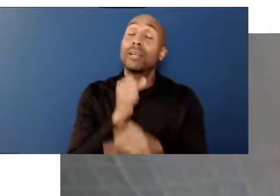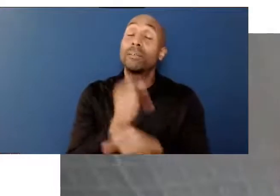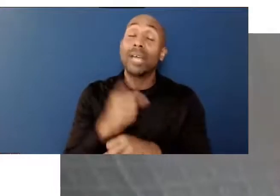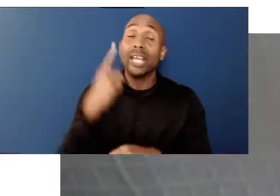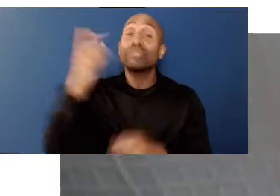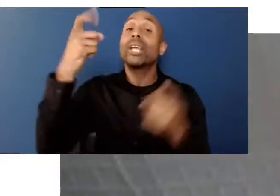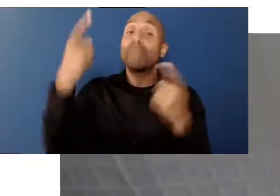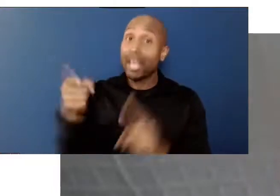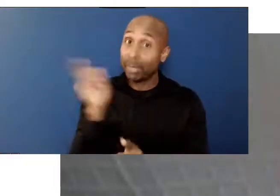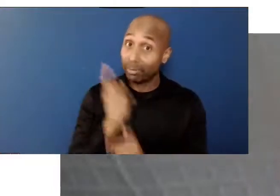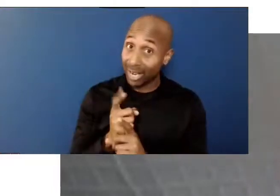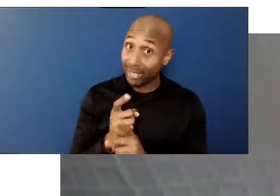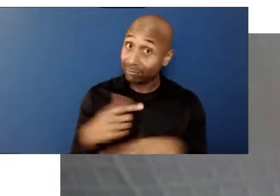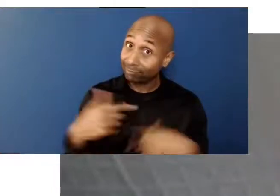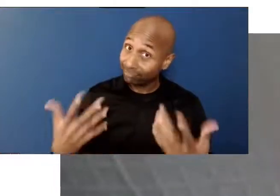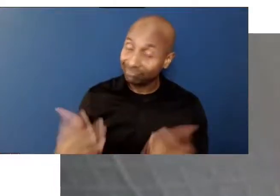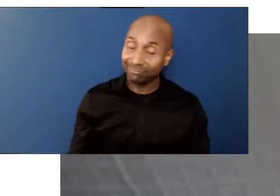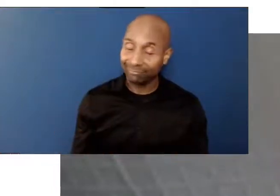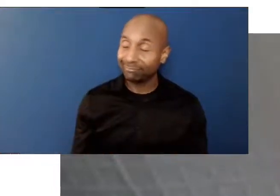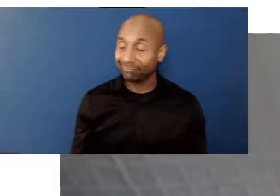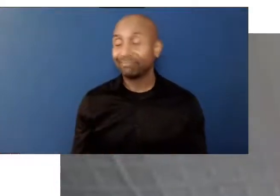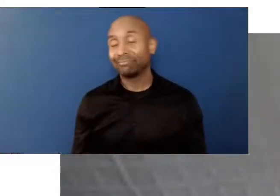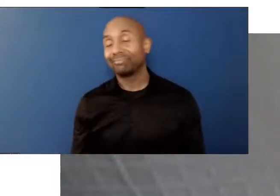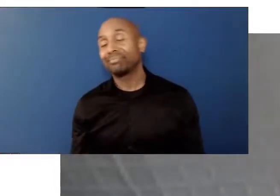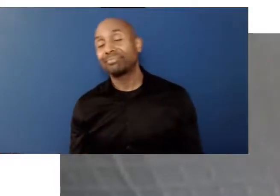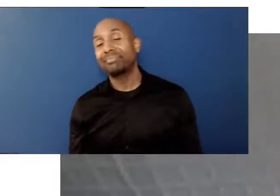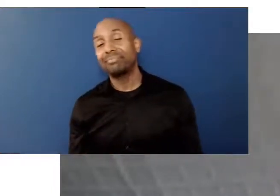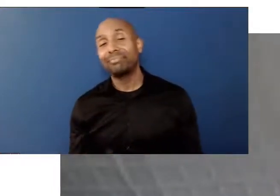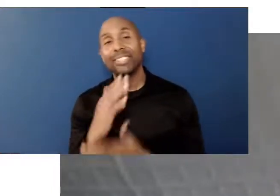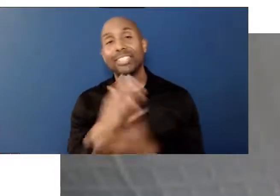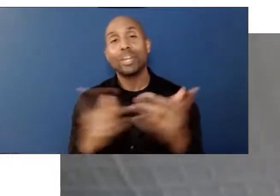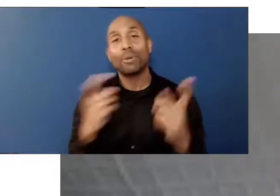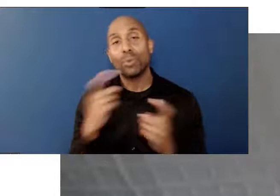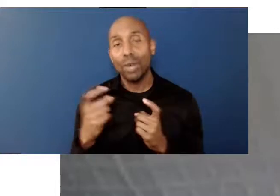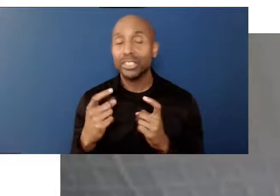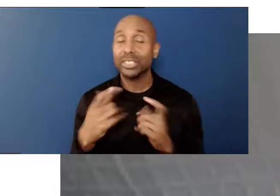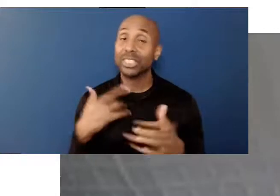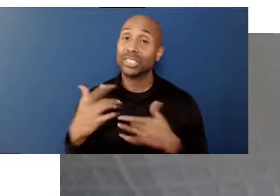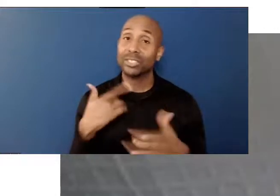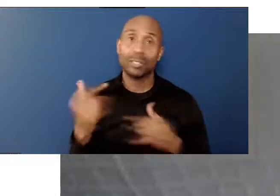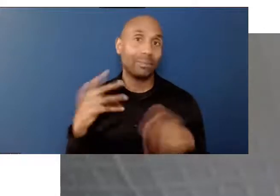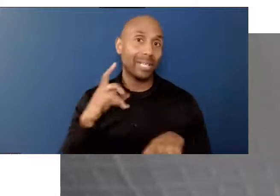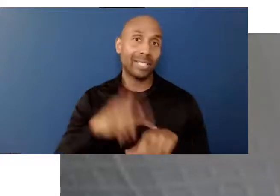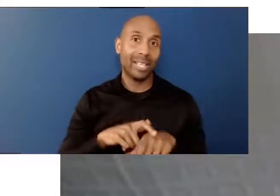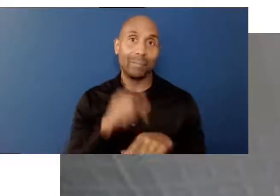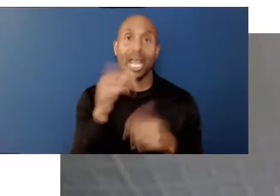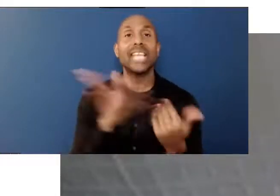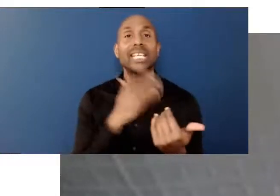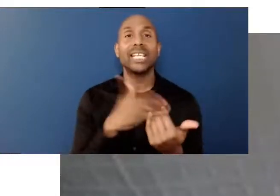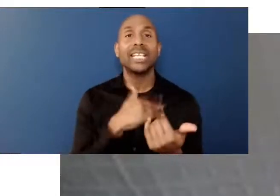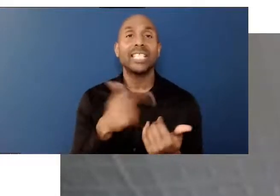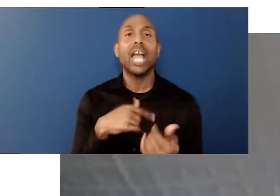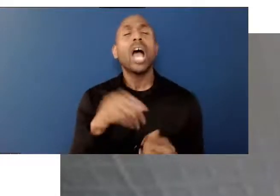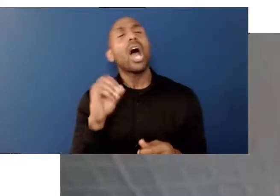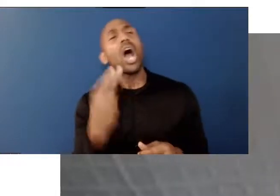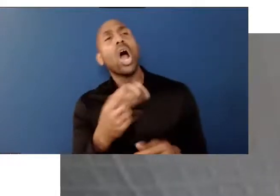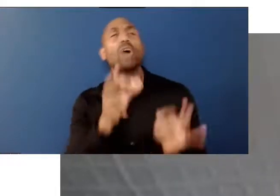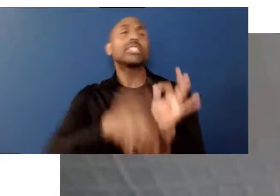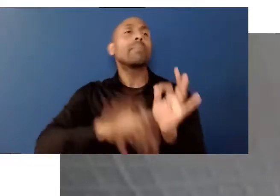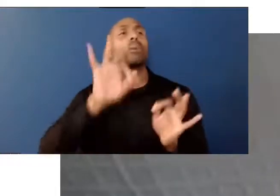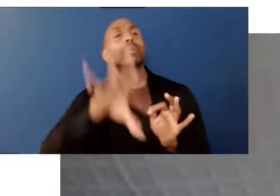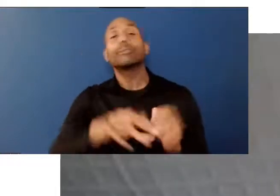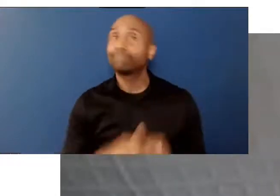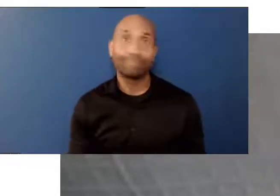of the questions and concerns that come up, they're not easy fixes. And really, one thing that I've learned